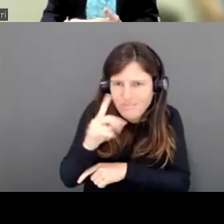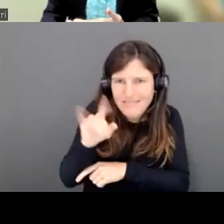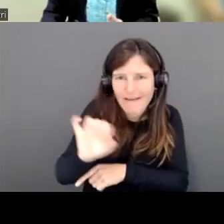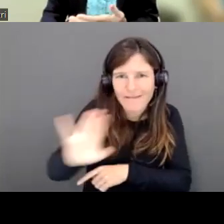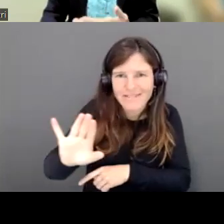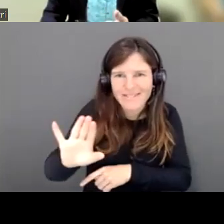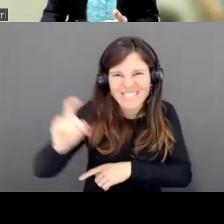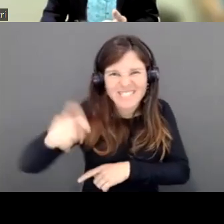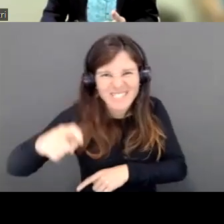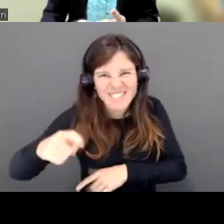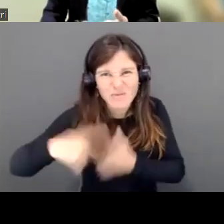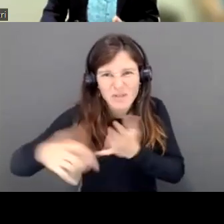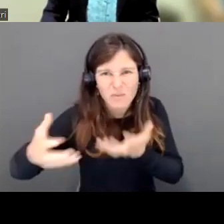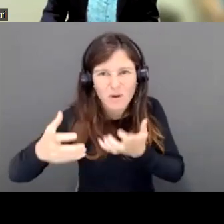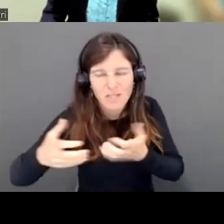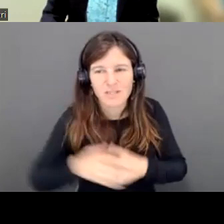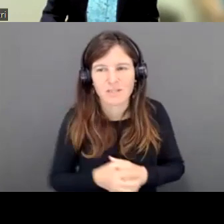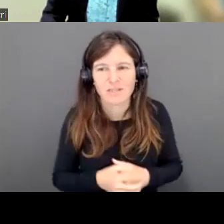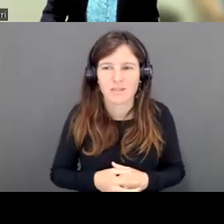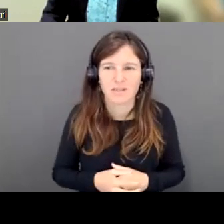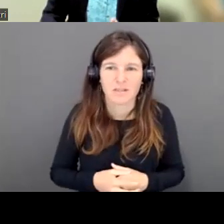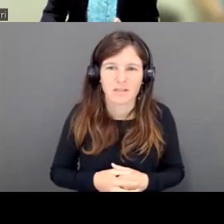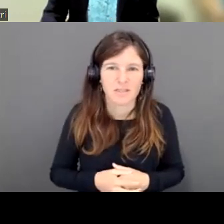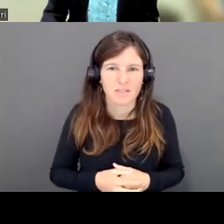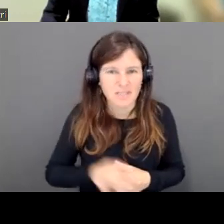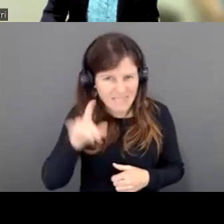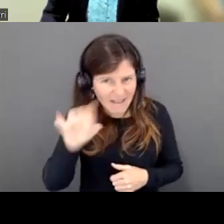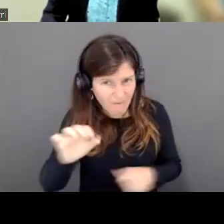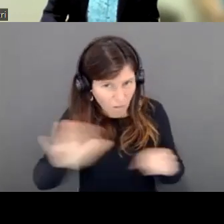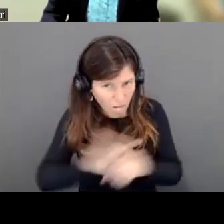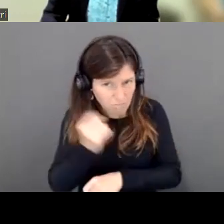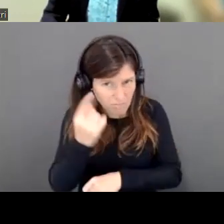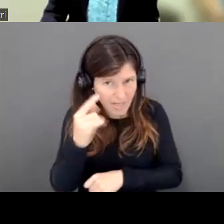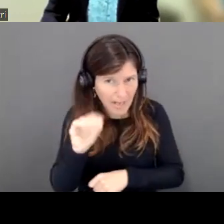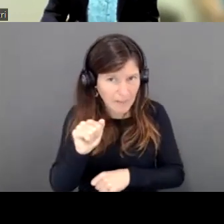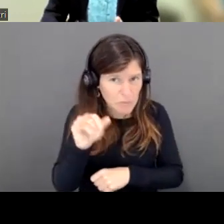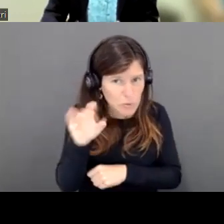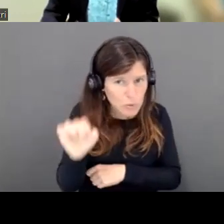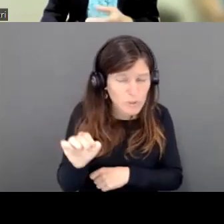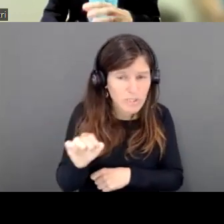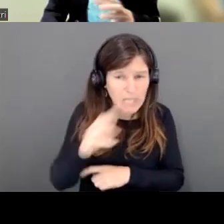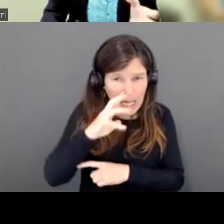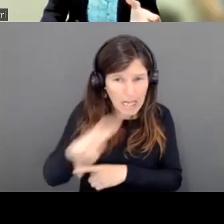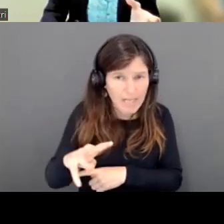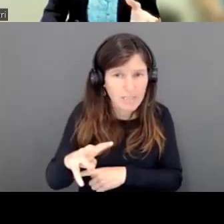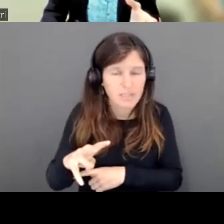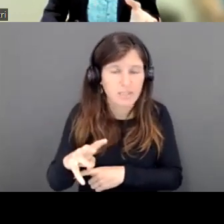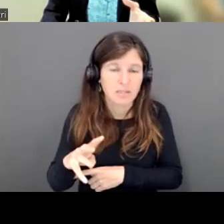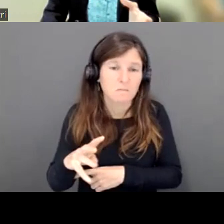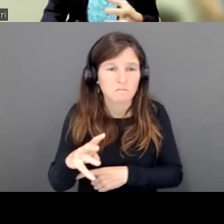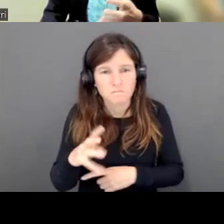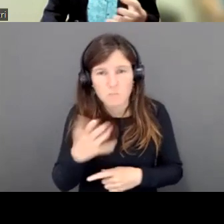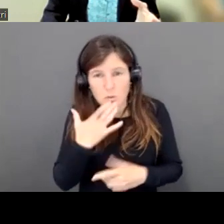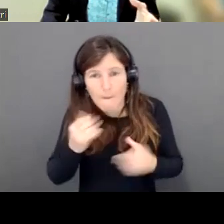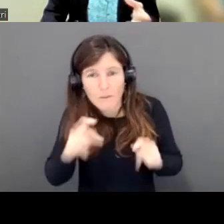and what his definition, like if there is abuse or neglect that we should be considering. And so we need to, it's a good opportunity